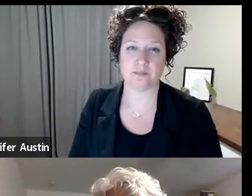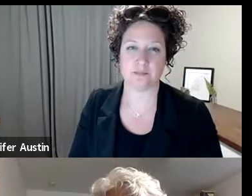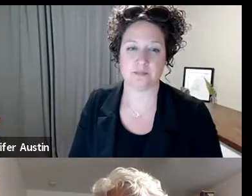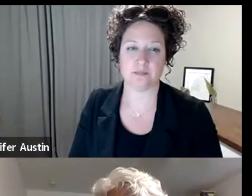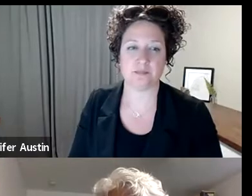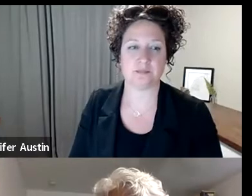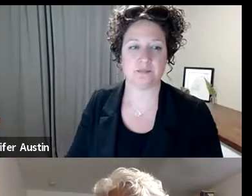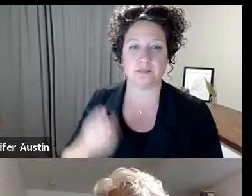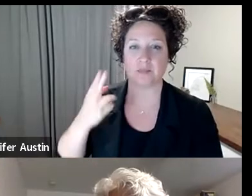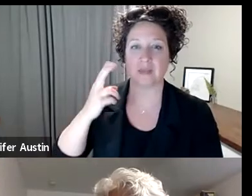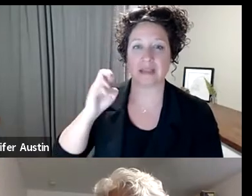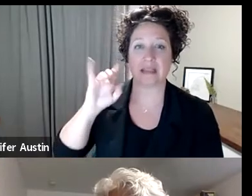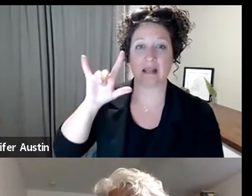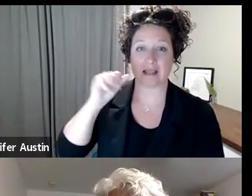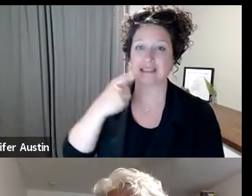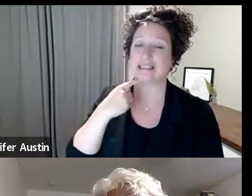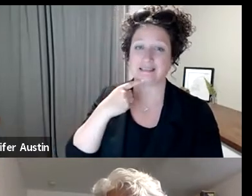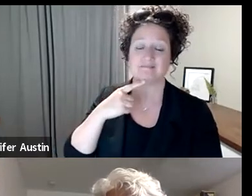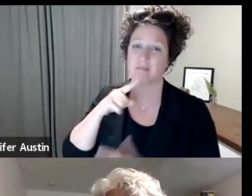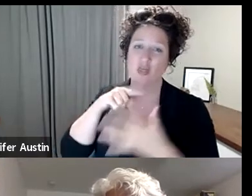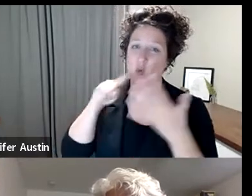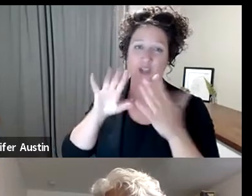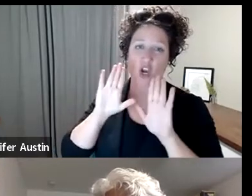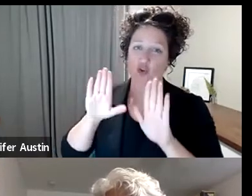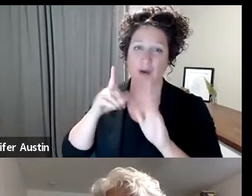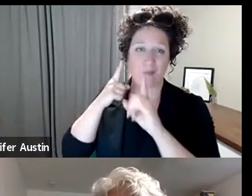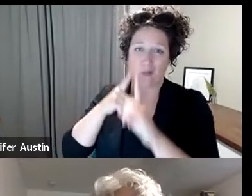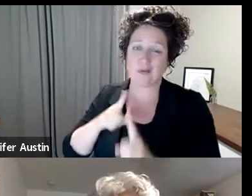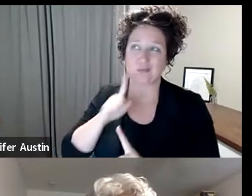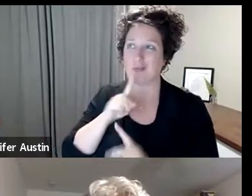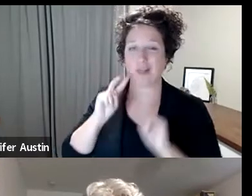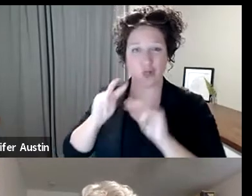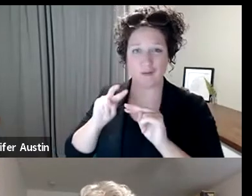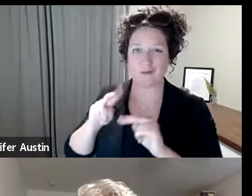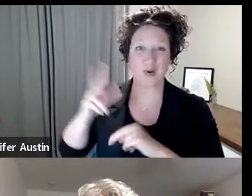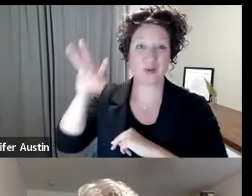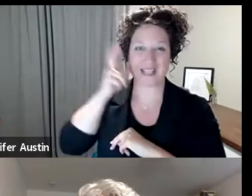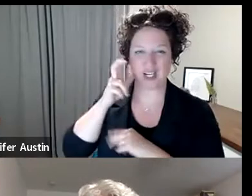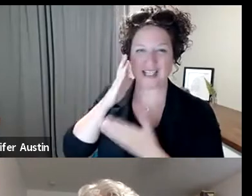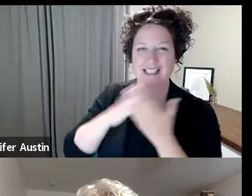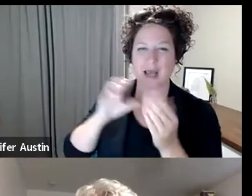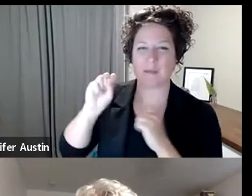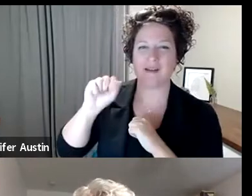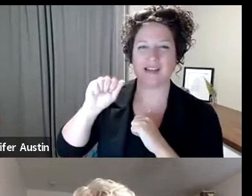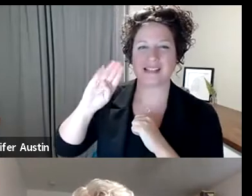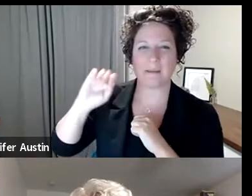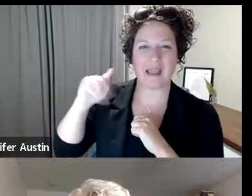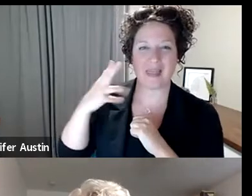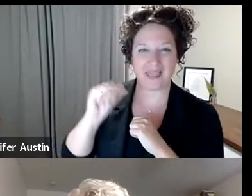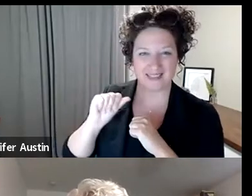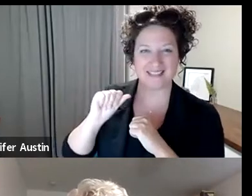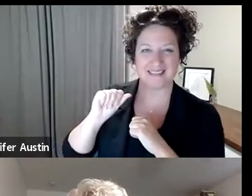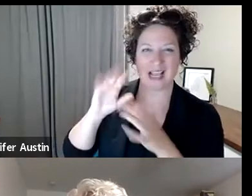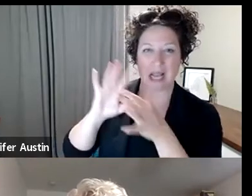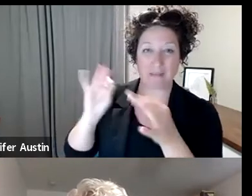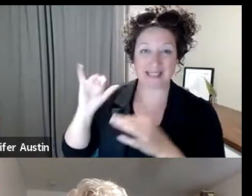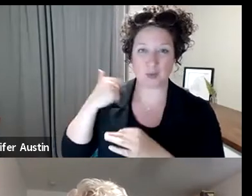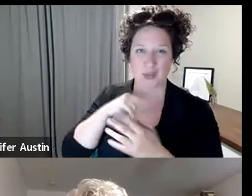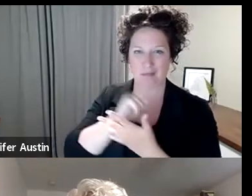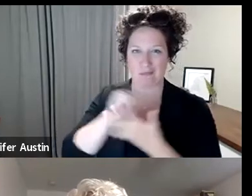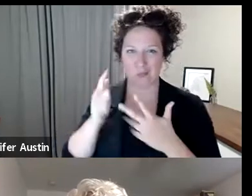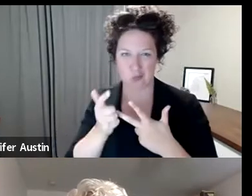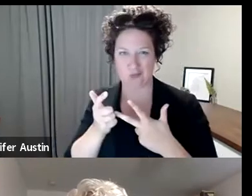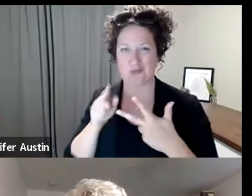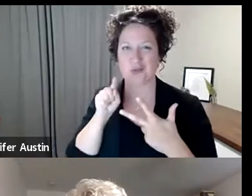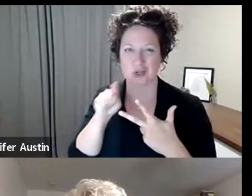I think these are all great points, and I'm really looking forward to hearing some of Samantha's comments as we move into her portion of the discussion, especially